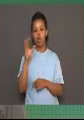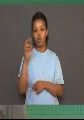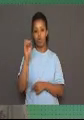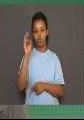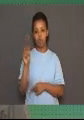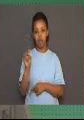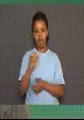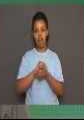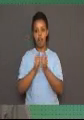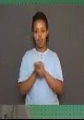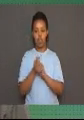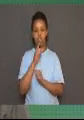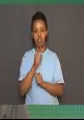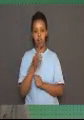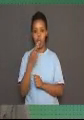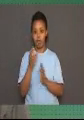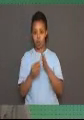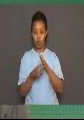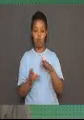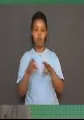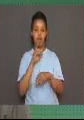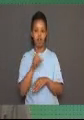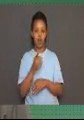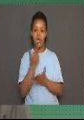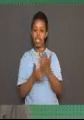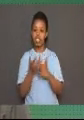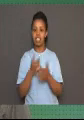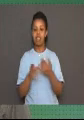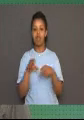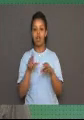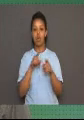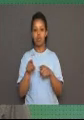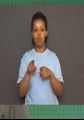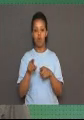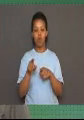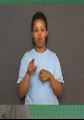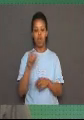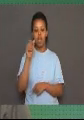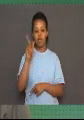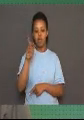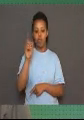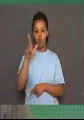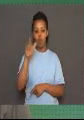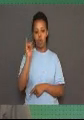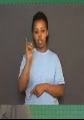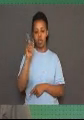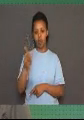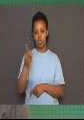mutations. We will discuss aneuploidy, polyploidy,